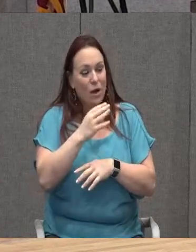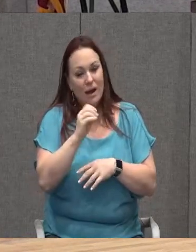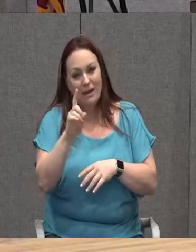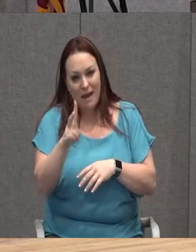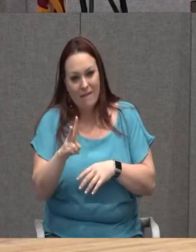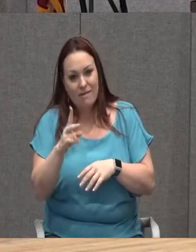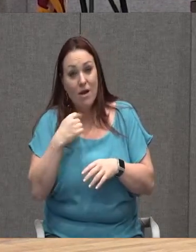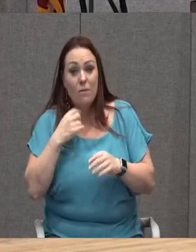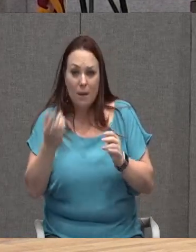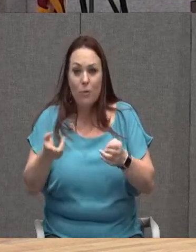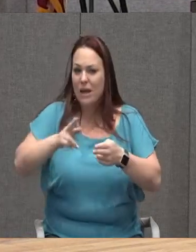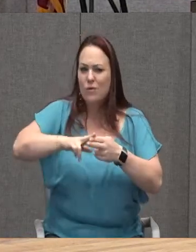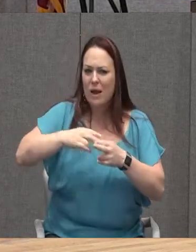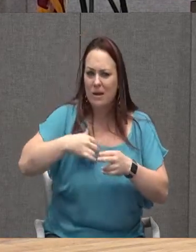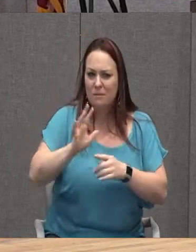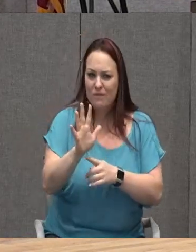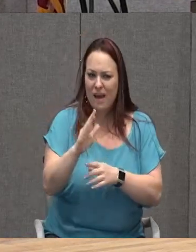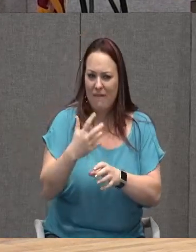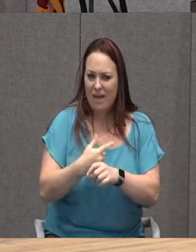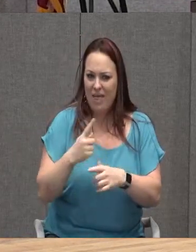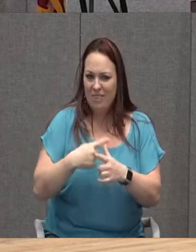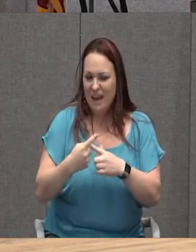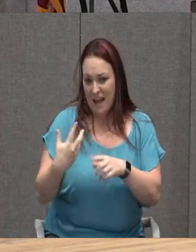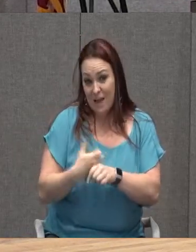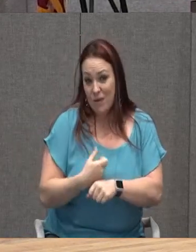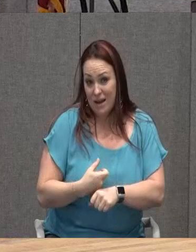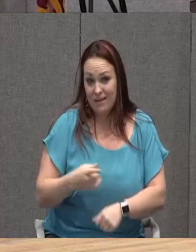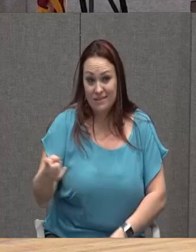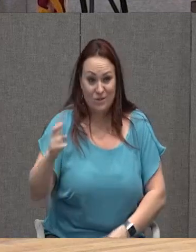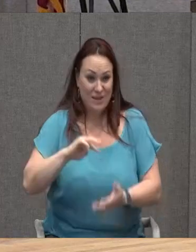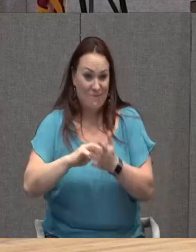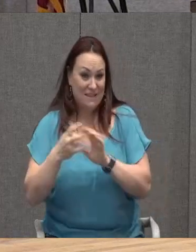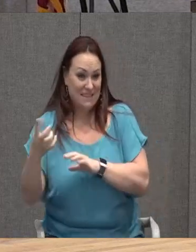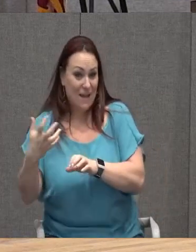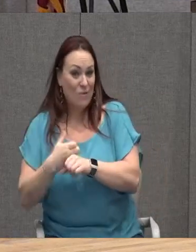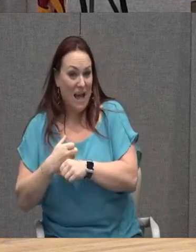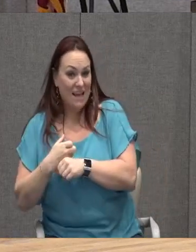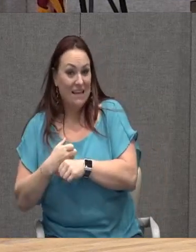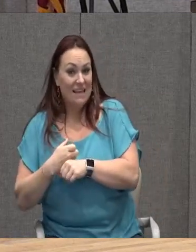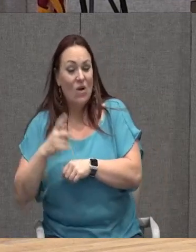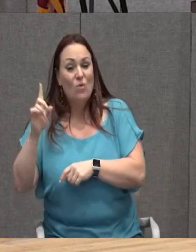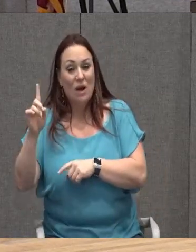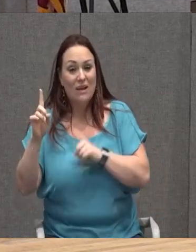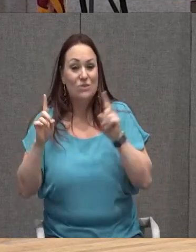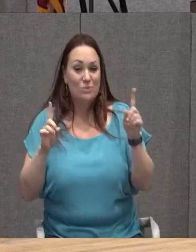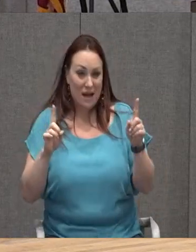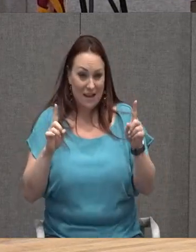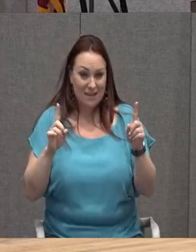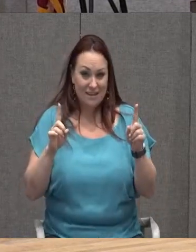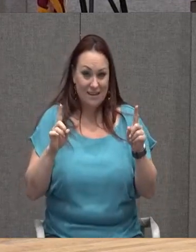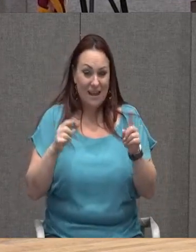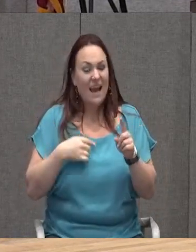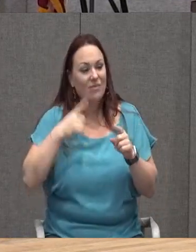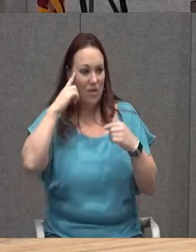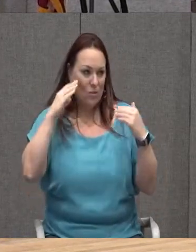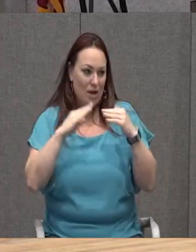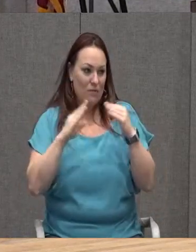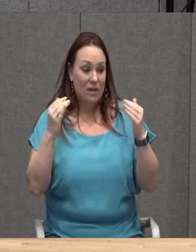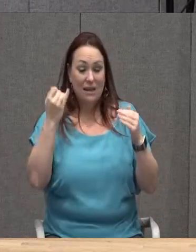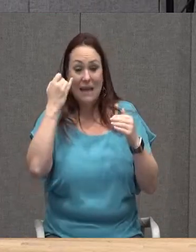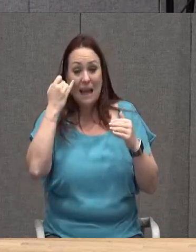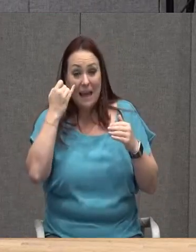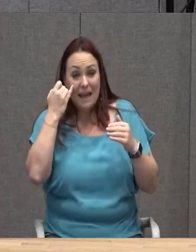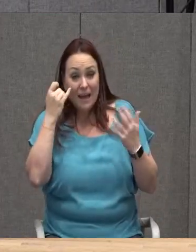Okay. we can round up to 5 and I can win this one. All right, so that means he won this round. That means it's 1-1. I think we're even.